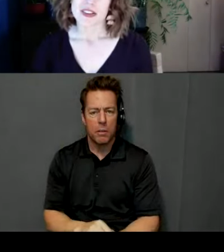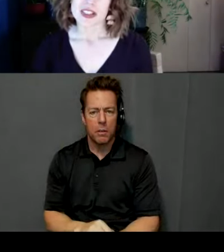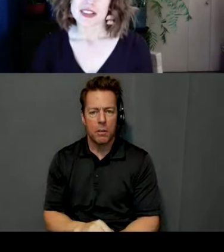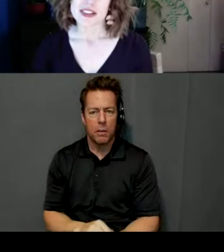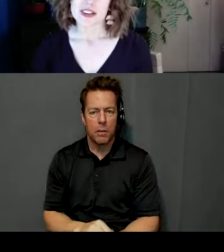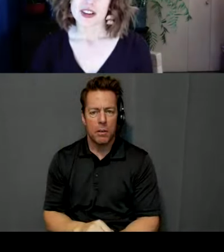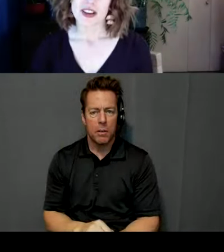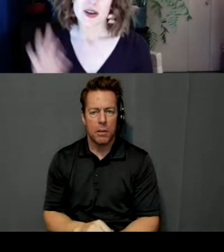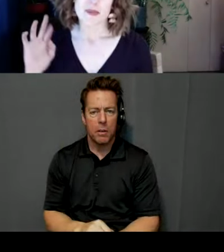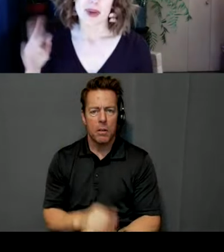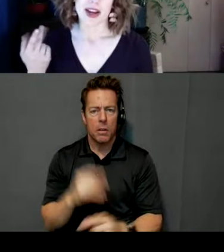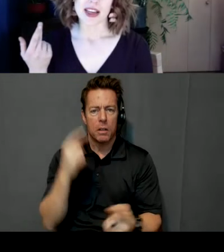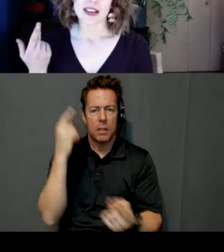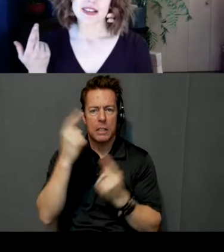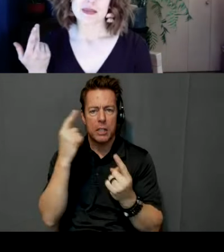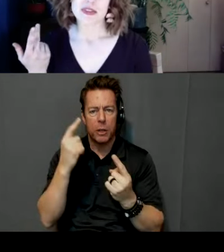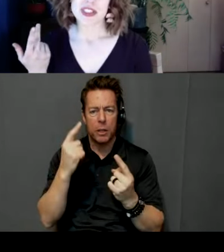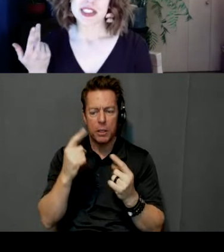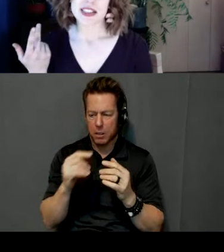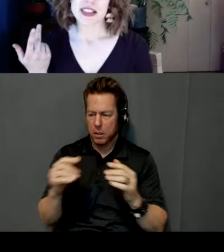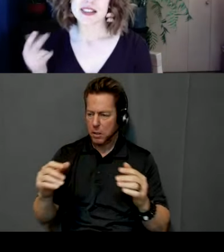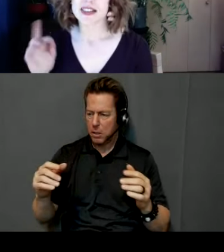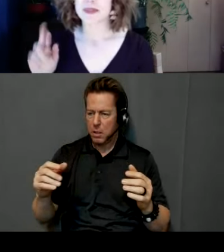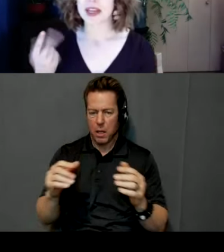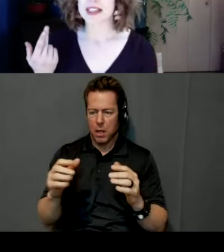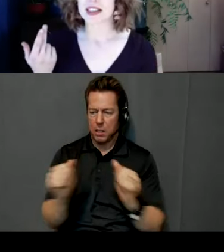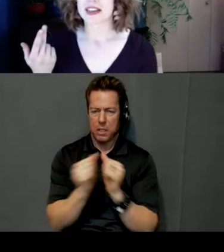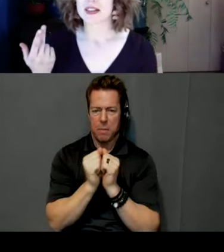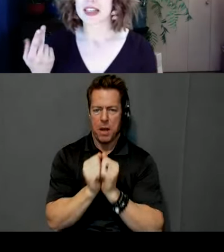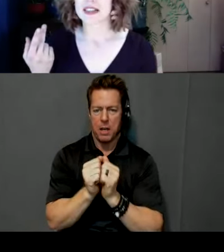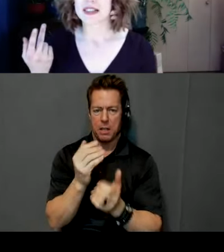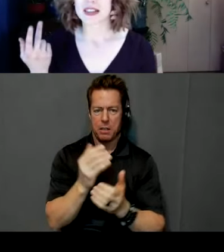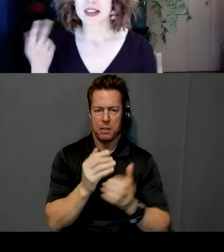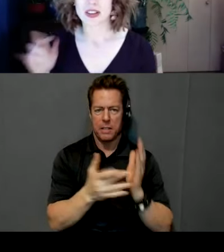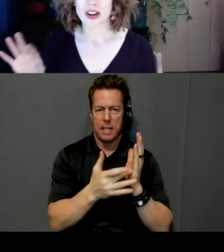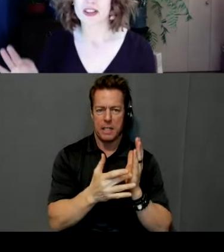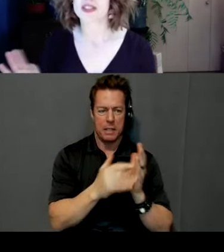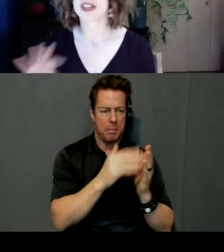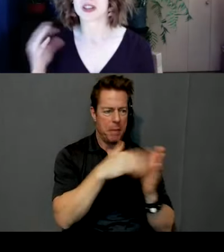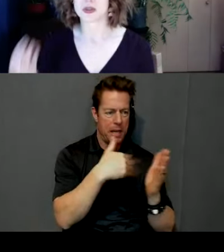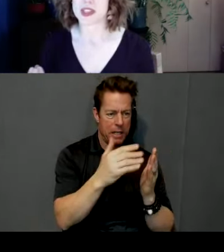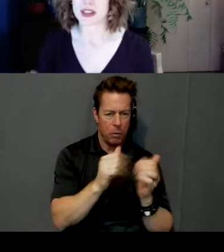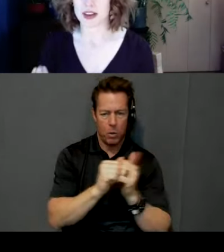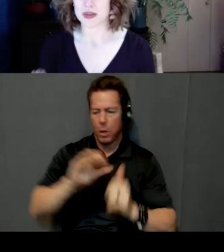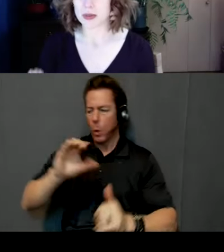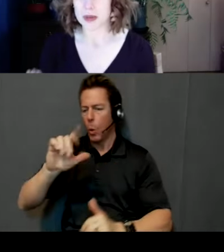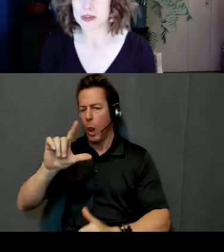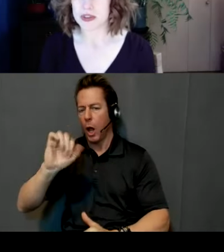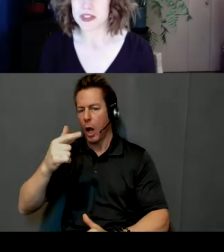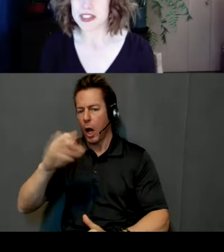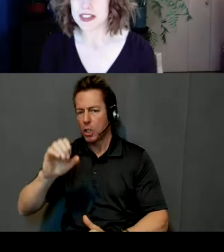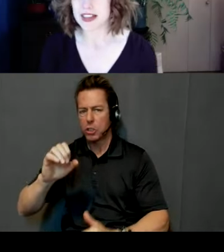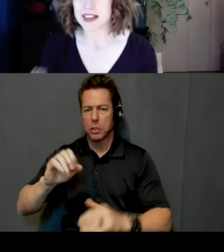at all considering combining some of the techniques, like the painting into the collage, like using the actual